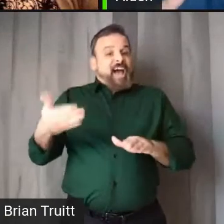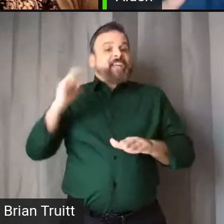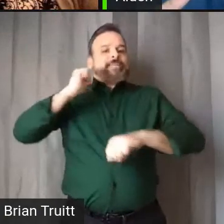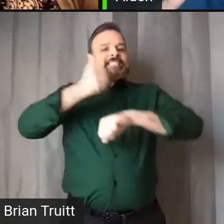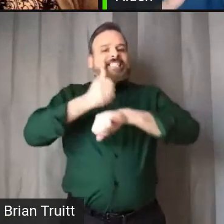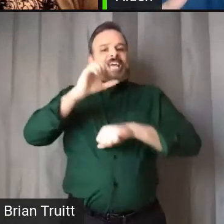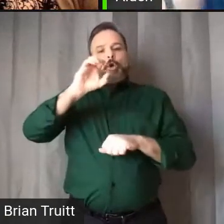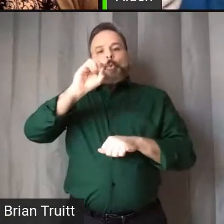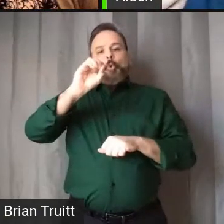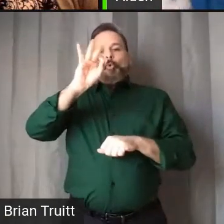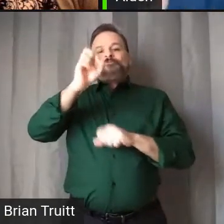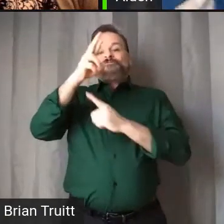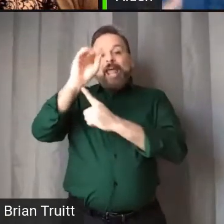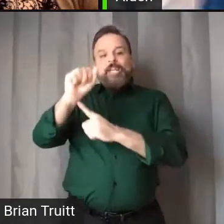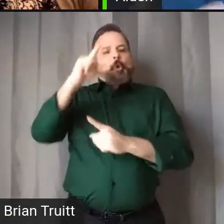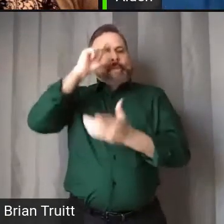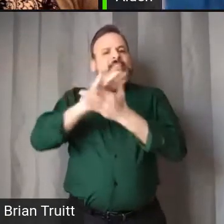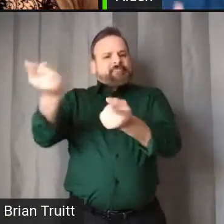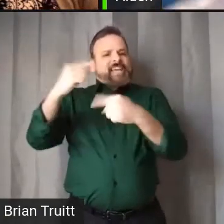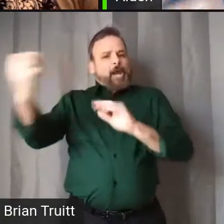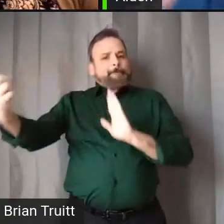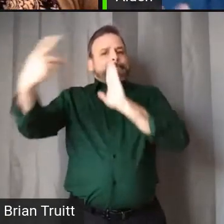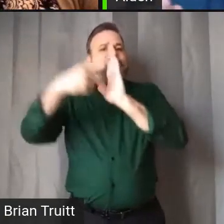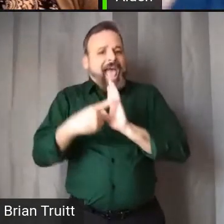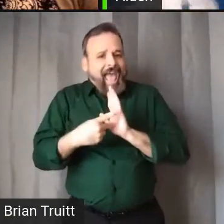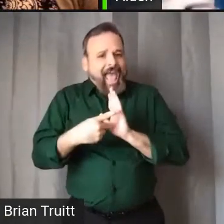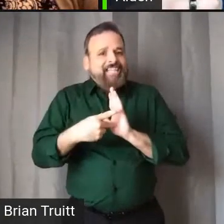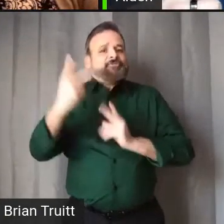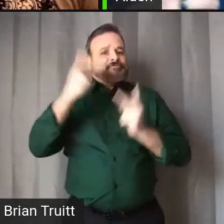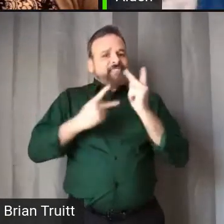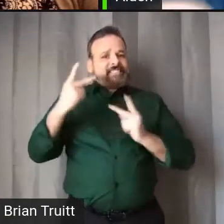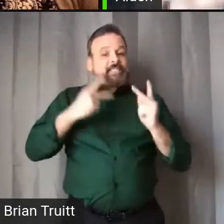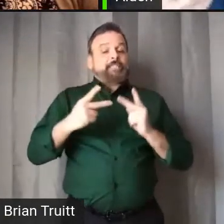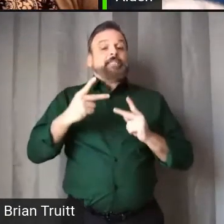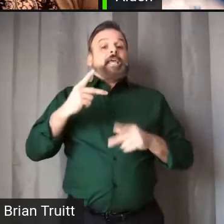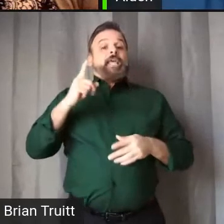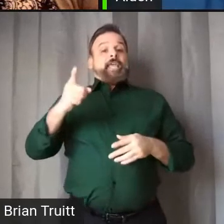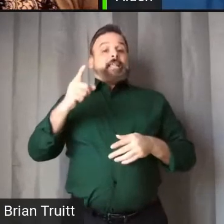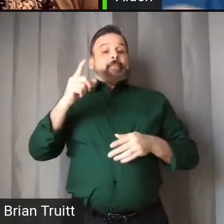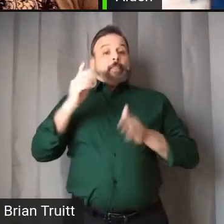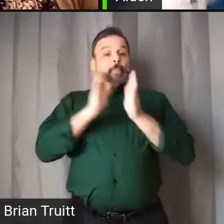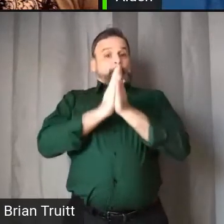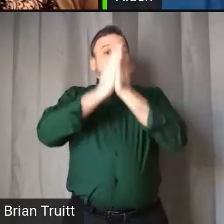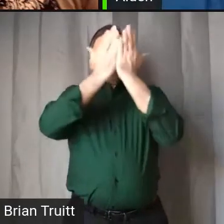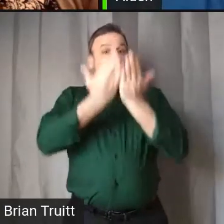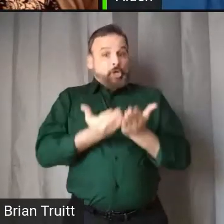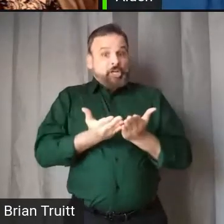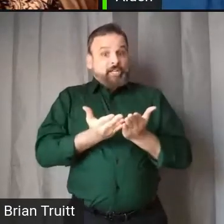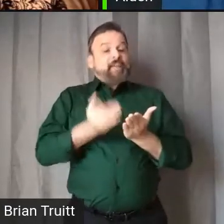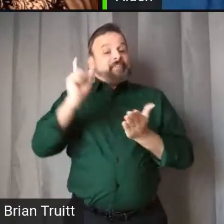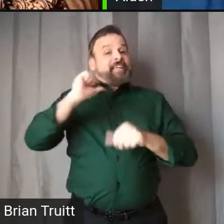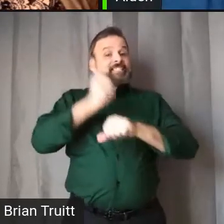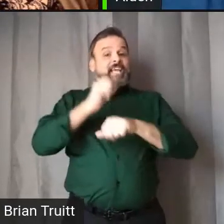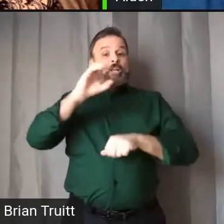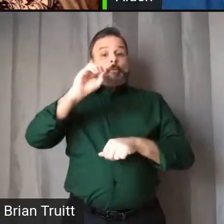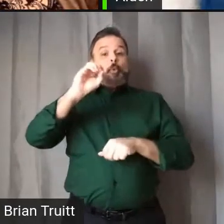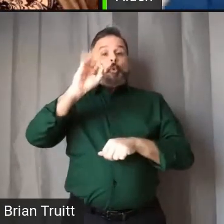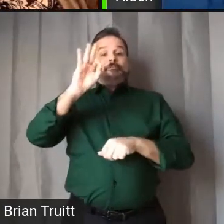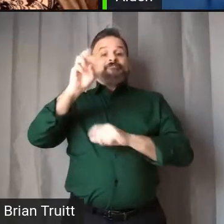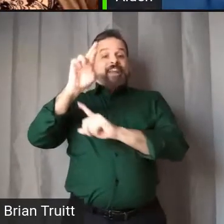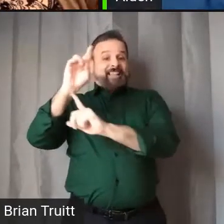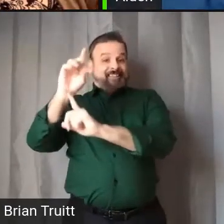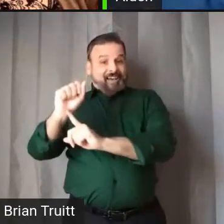Cemetery Boys, they set up ofrendas, but they literally call back the spirits of their loved ones.